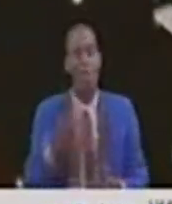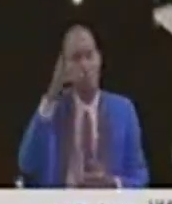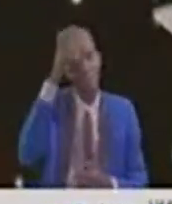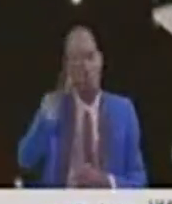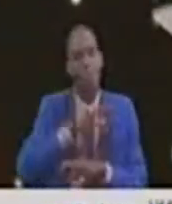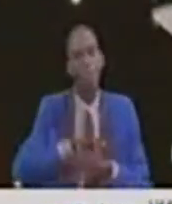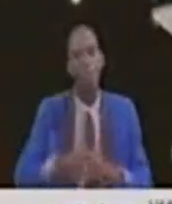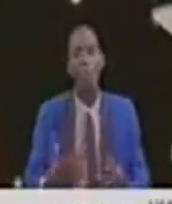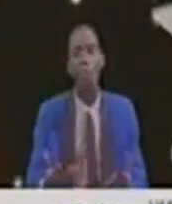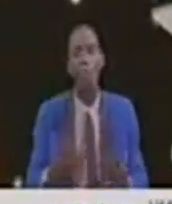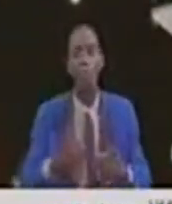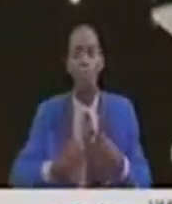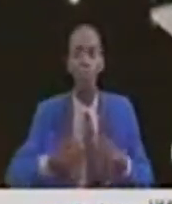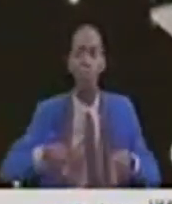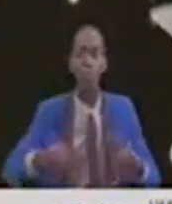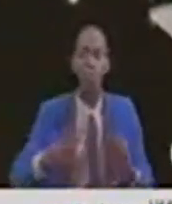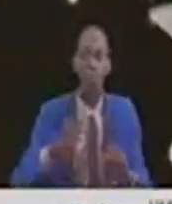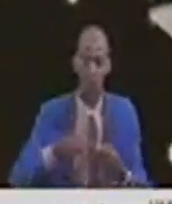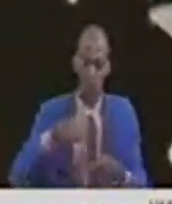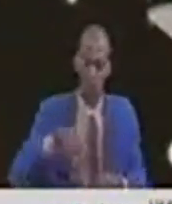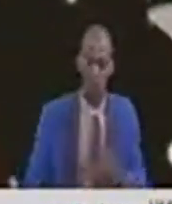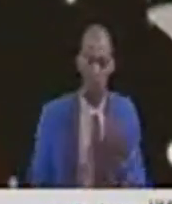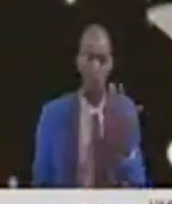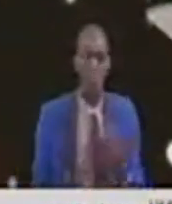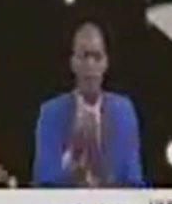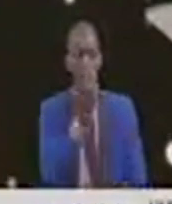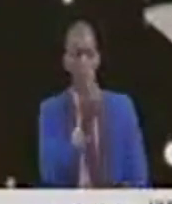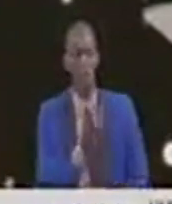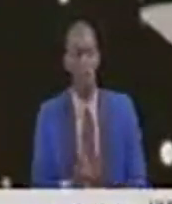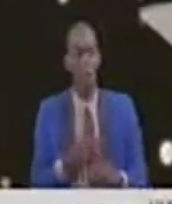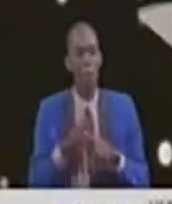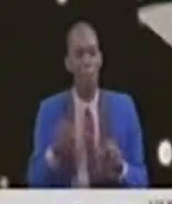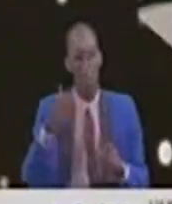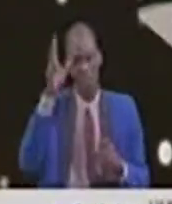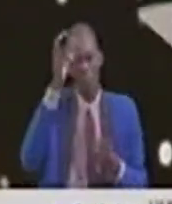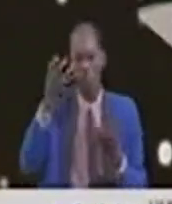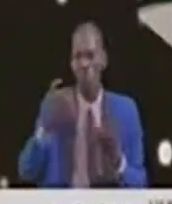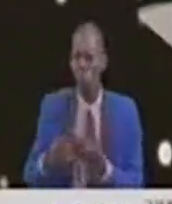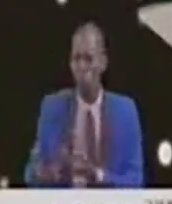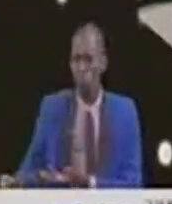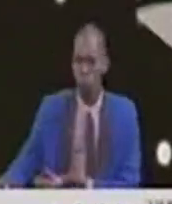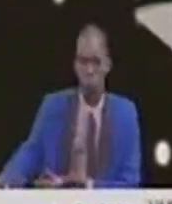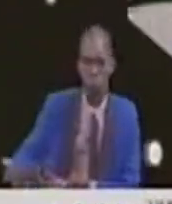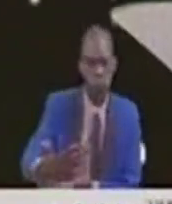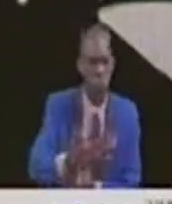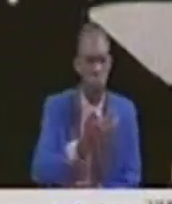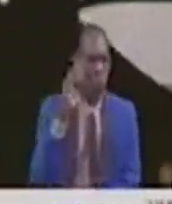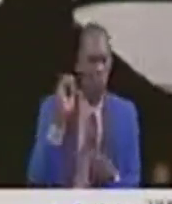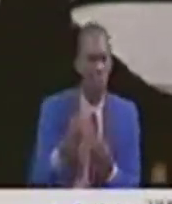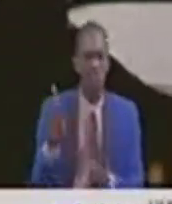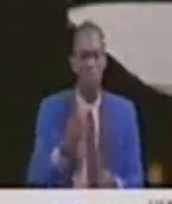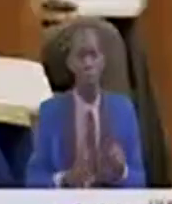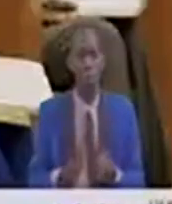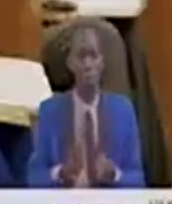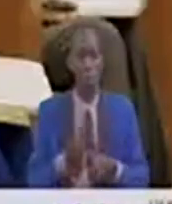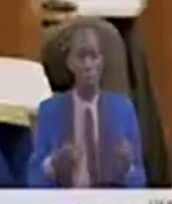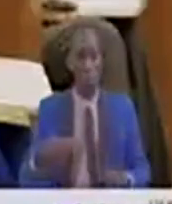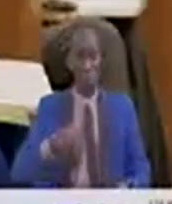sons and the daughters of men. He wants to gather them with him. I will not go with